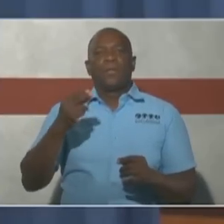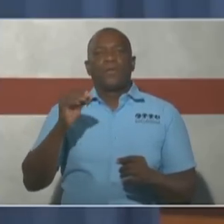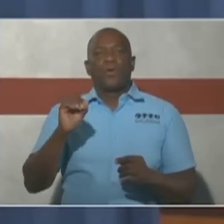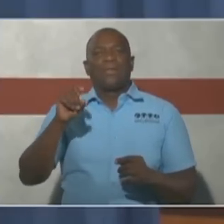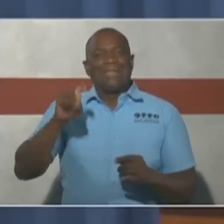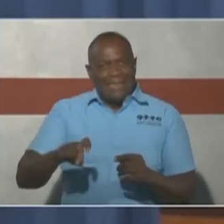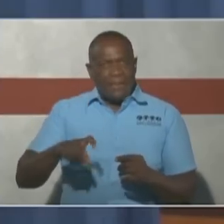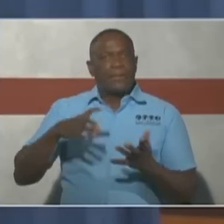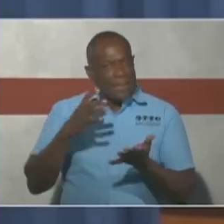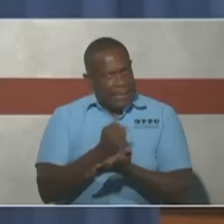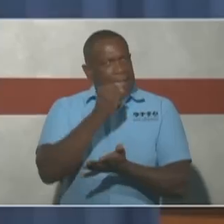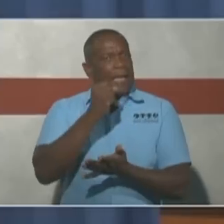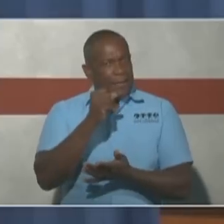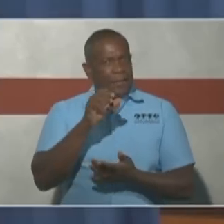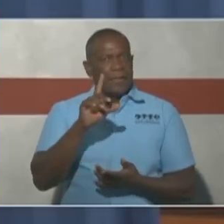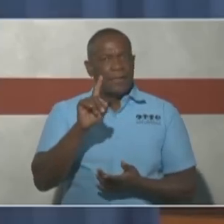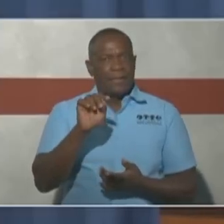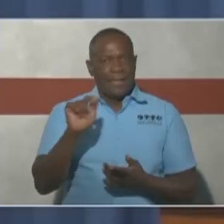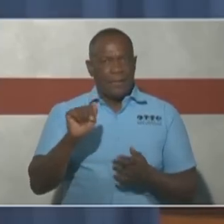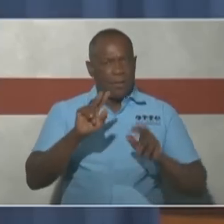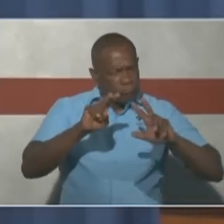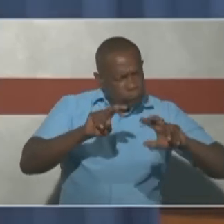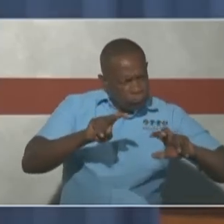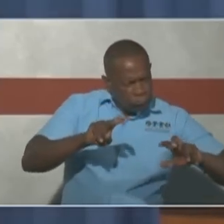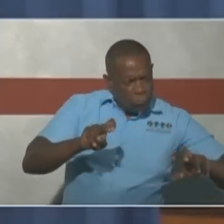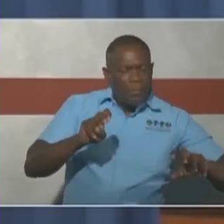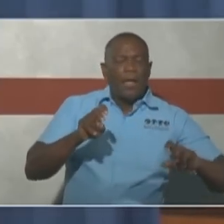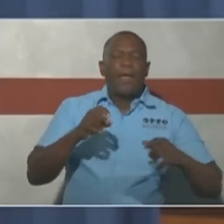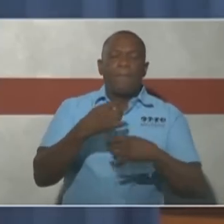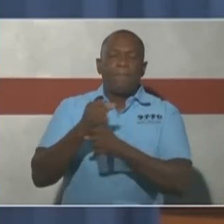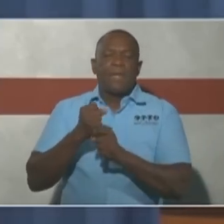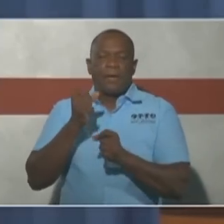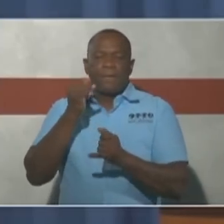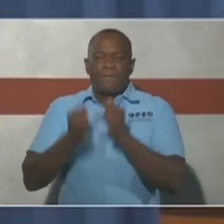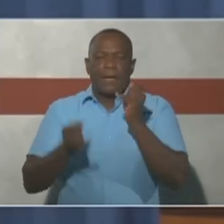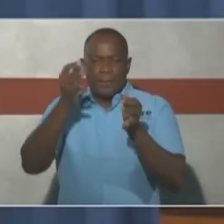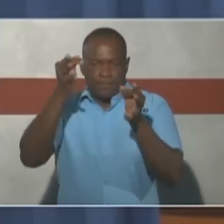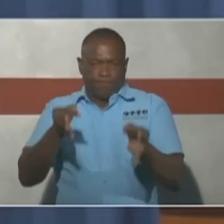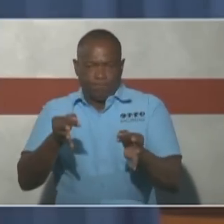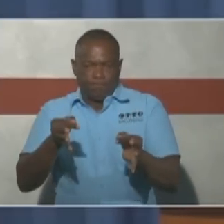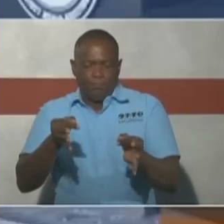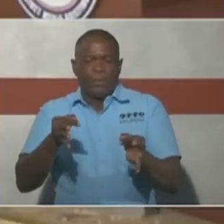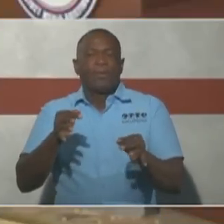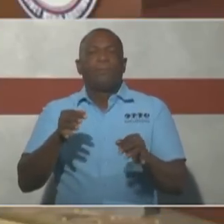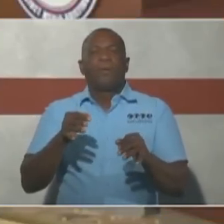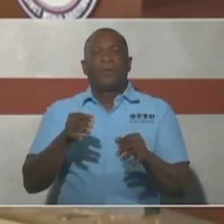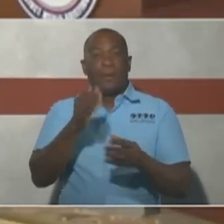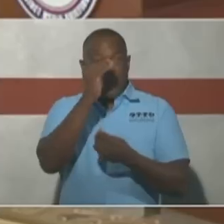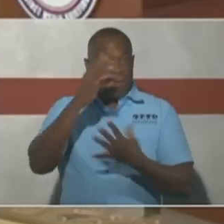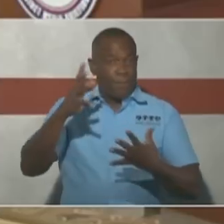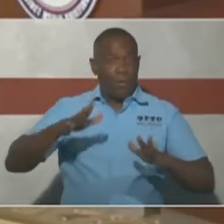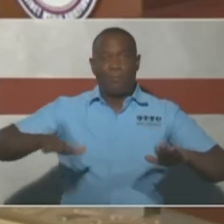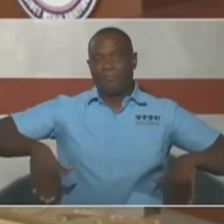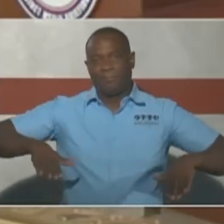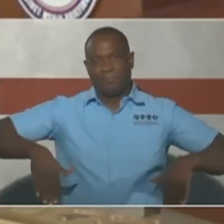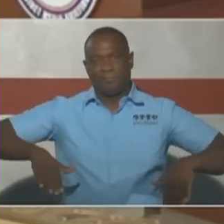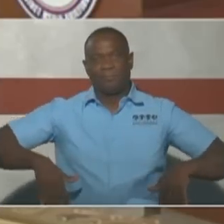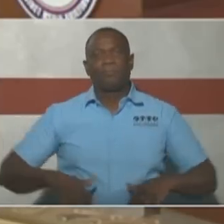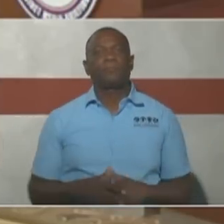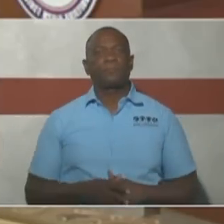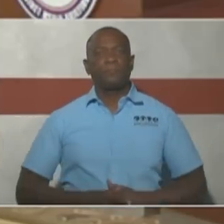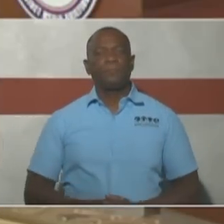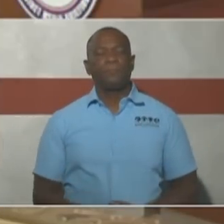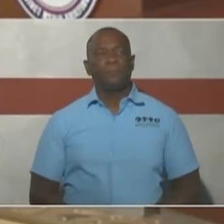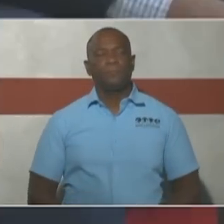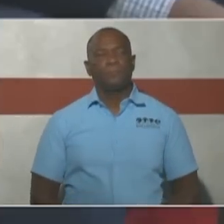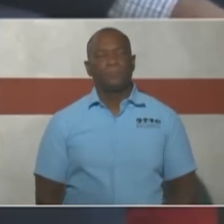has looked at it, but again, there's no signal from WHO yet to go to a 5th and a 6th and a 7th. In terms of